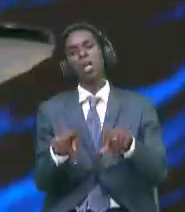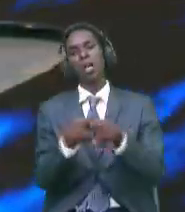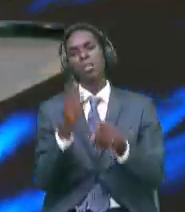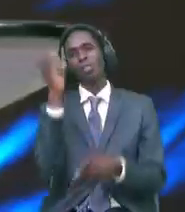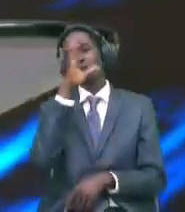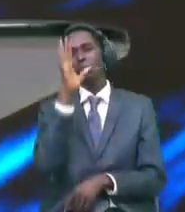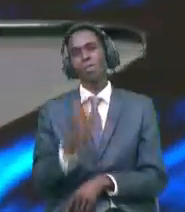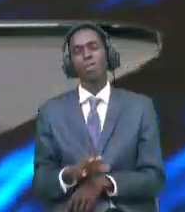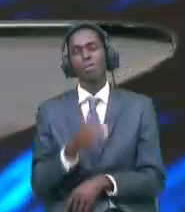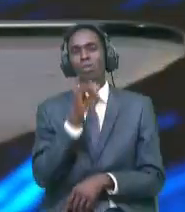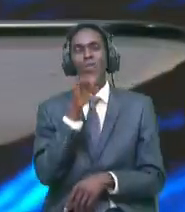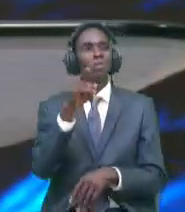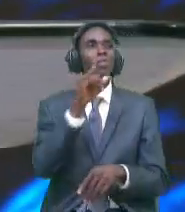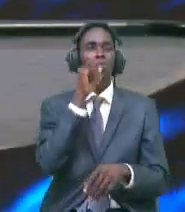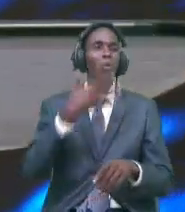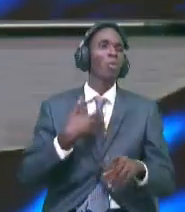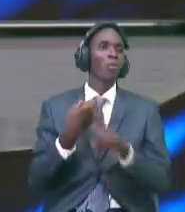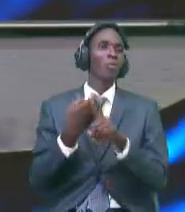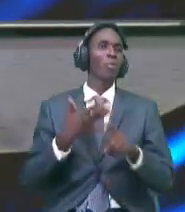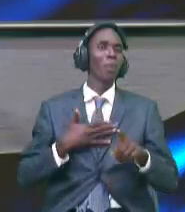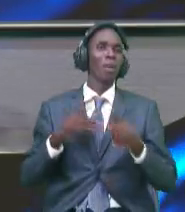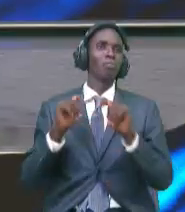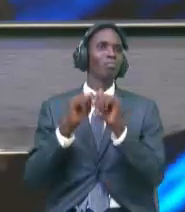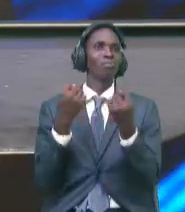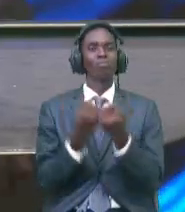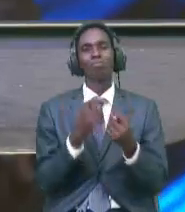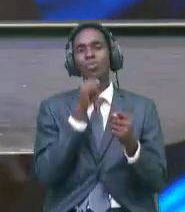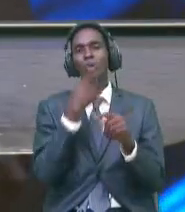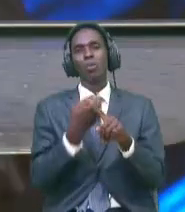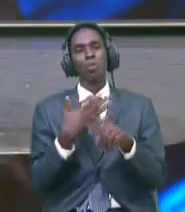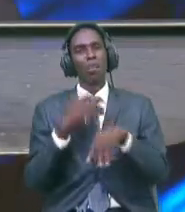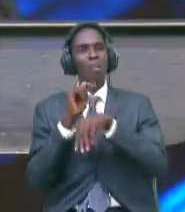are not tribalistic, and you are not nationalistic, and you are not saying